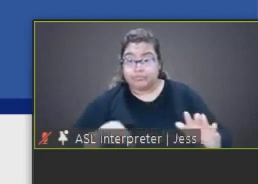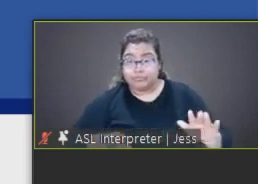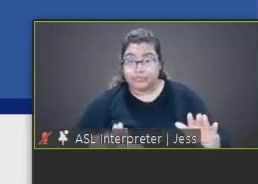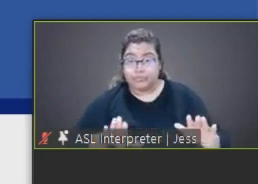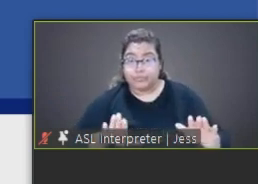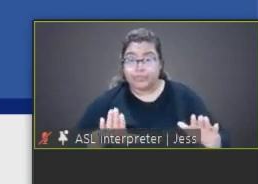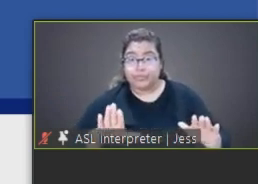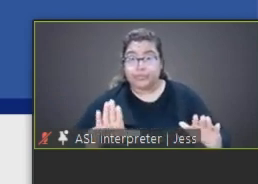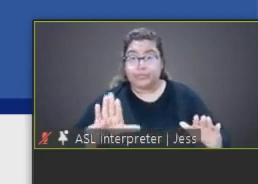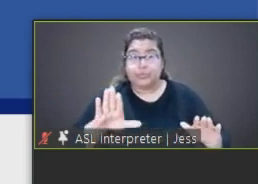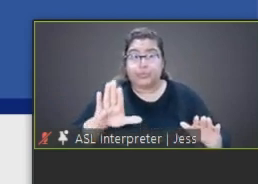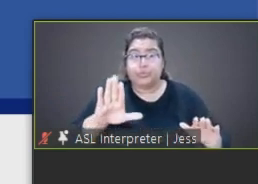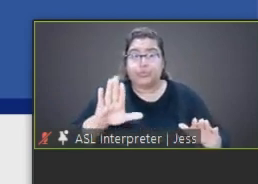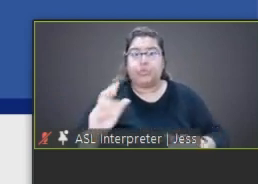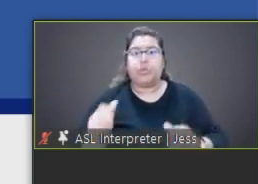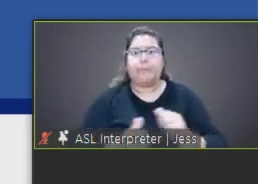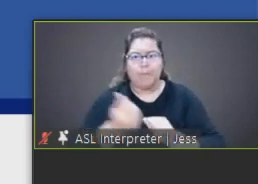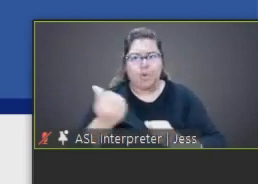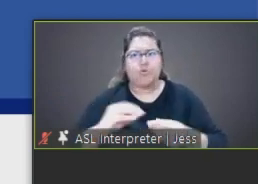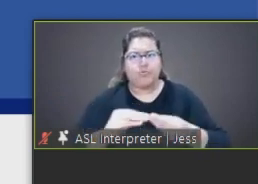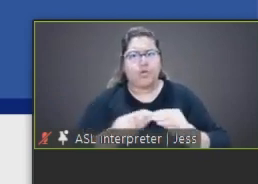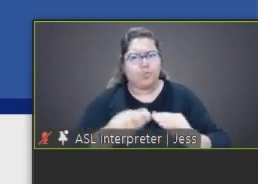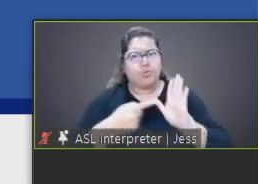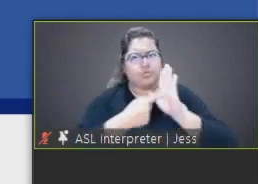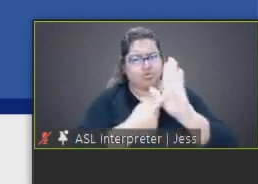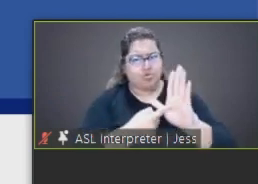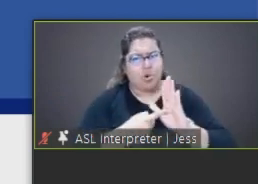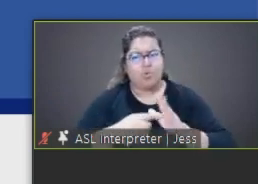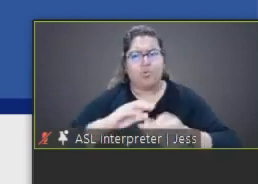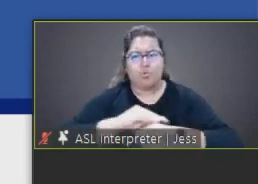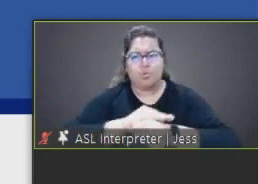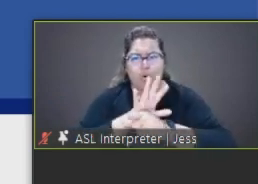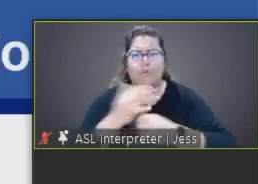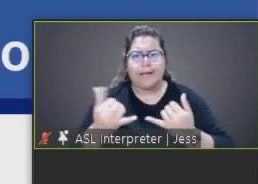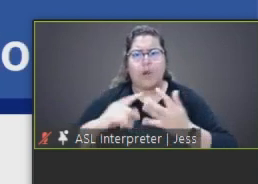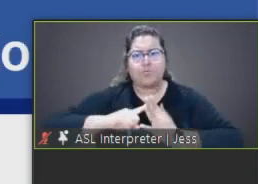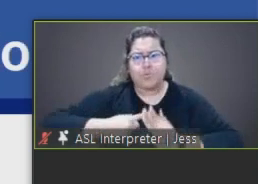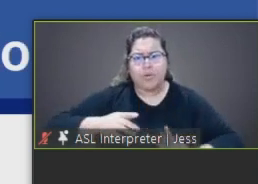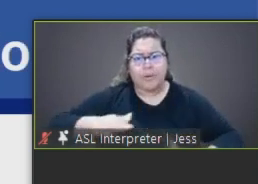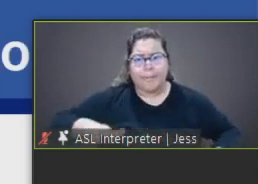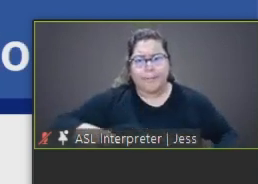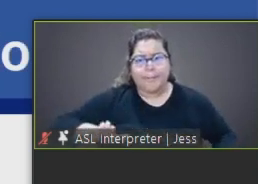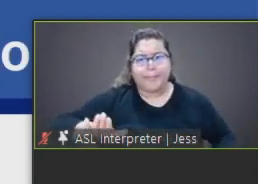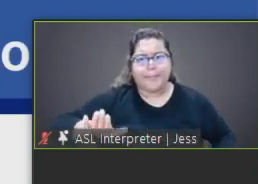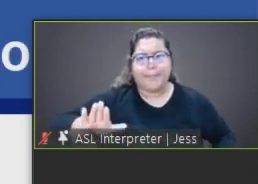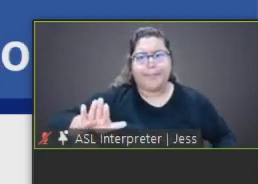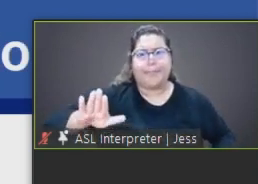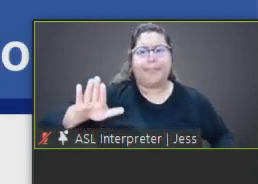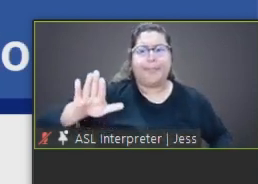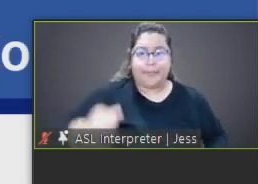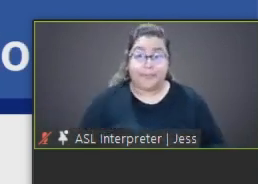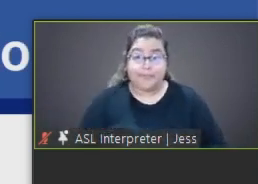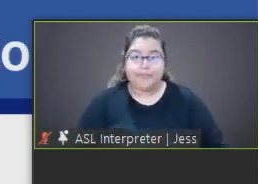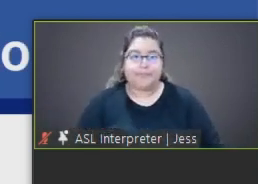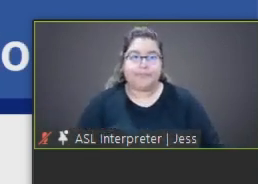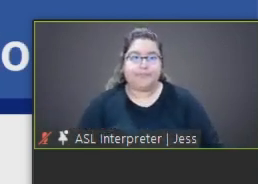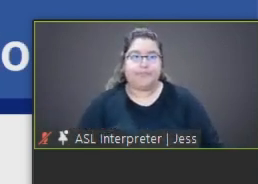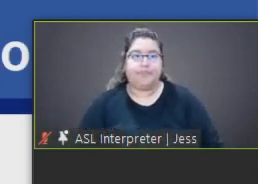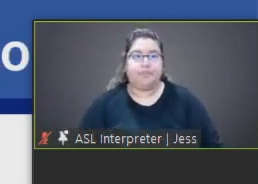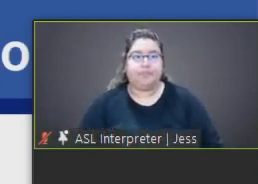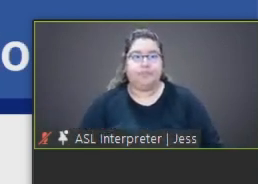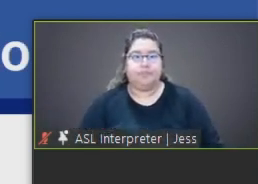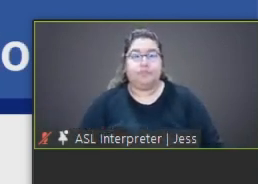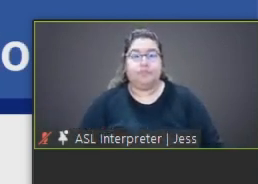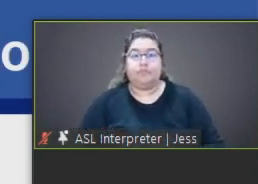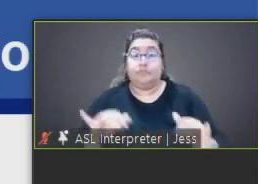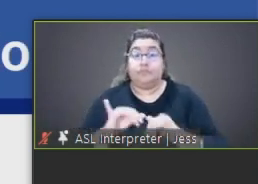shows up in most of our indicators, and I'll show you the next couple of slides. Next slide, please. So again, similar to our case data